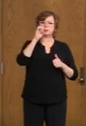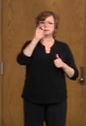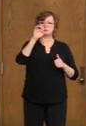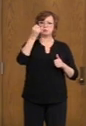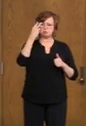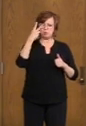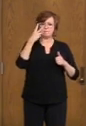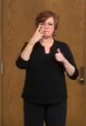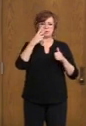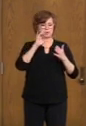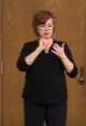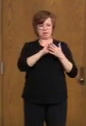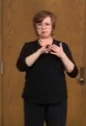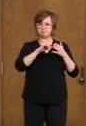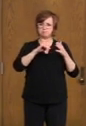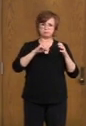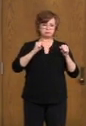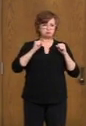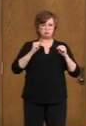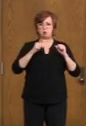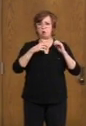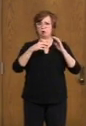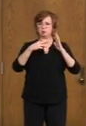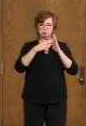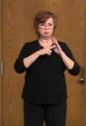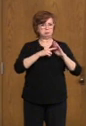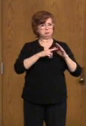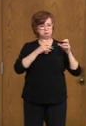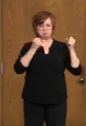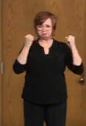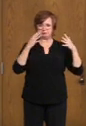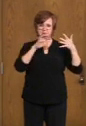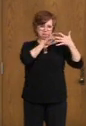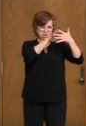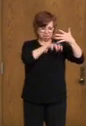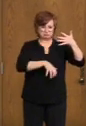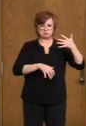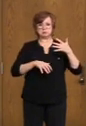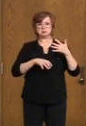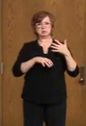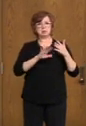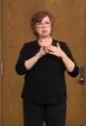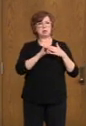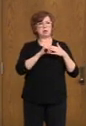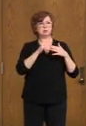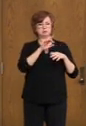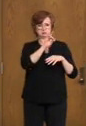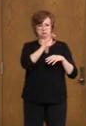the measures that Saskatchewan now has, we were just under 300 cases a day, about 288 cases a